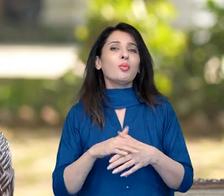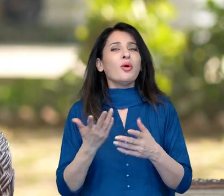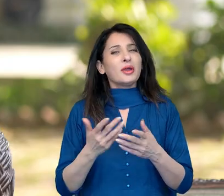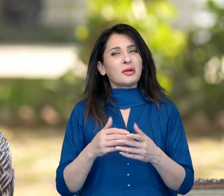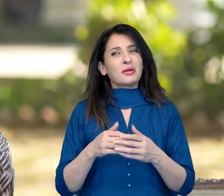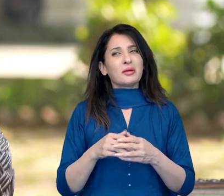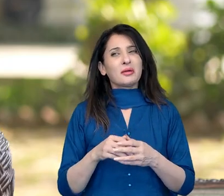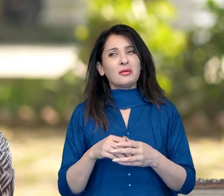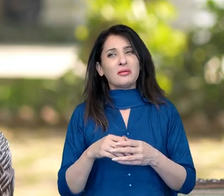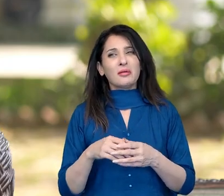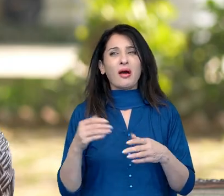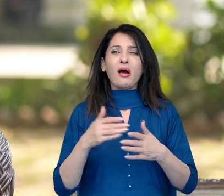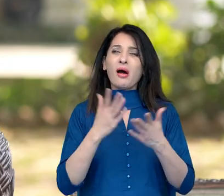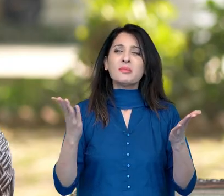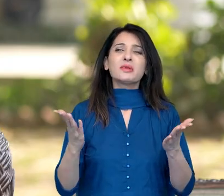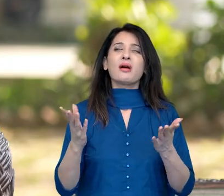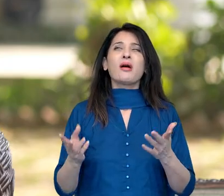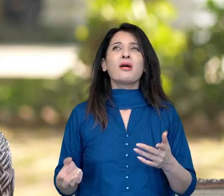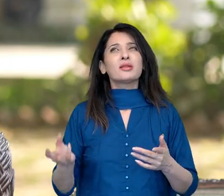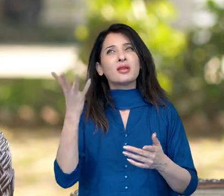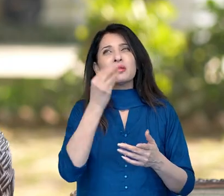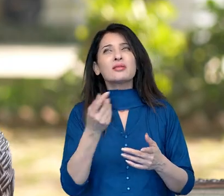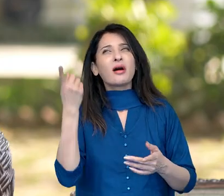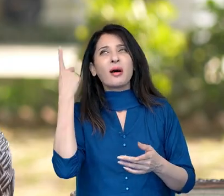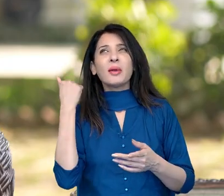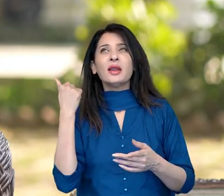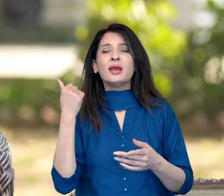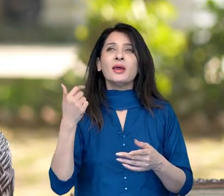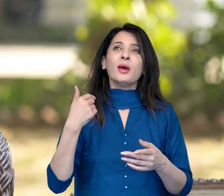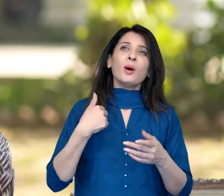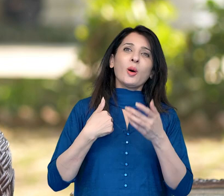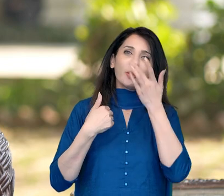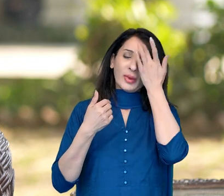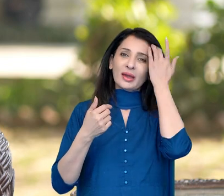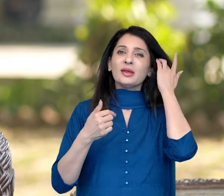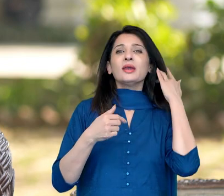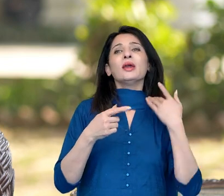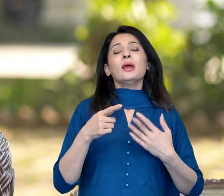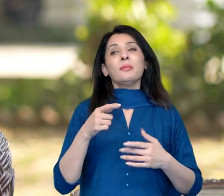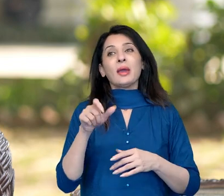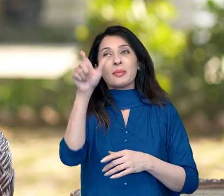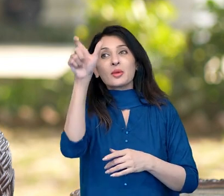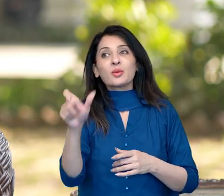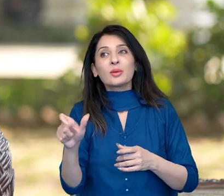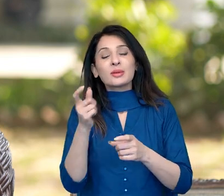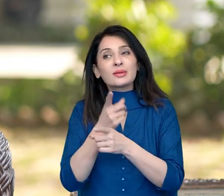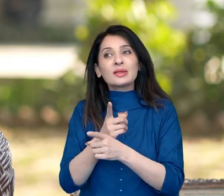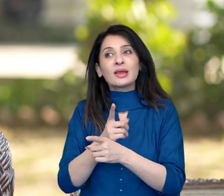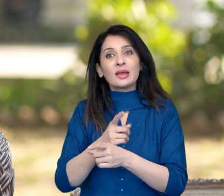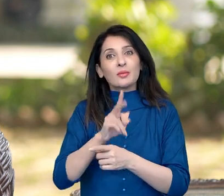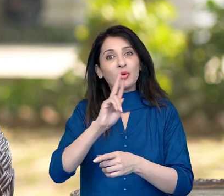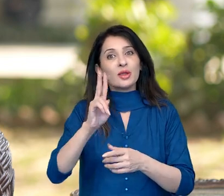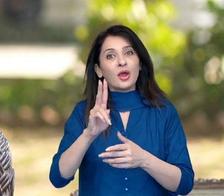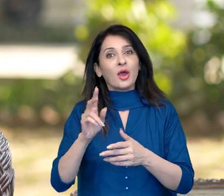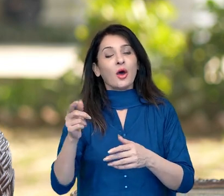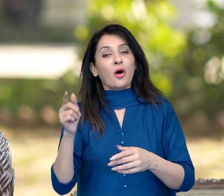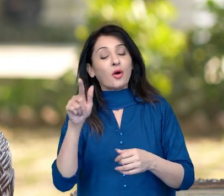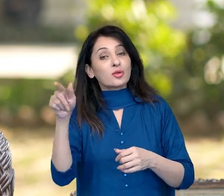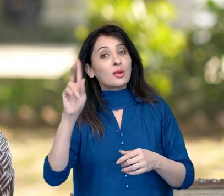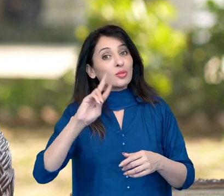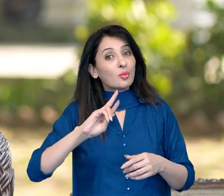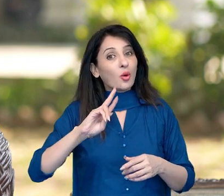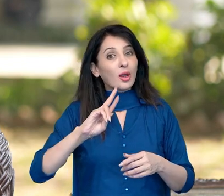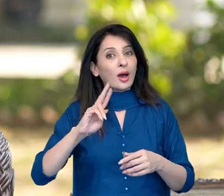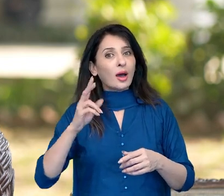was a very usual day at my school. I met my counselor and she said that there's this program called TechGirls. Why don't